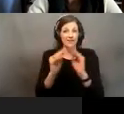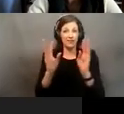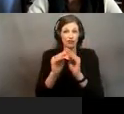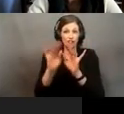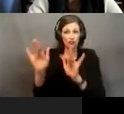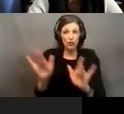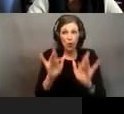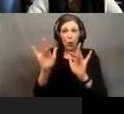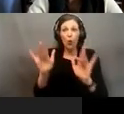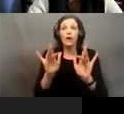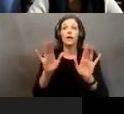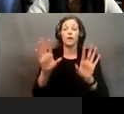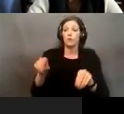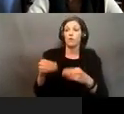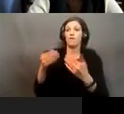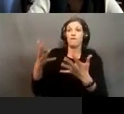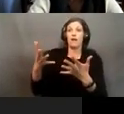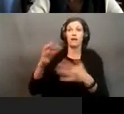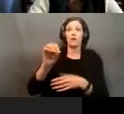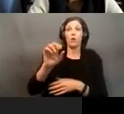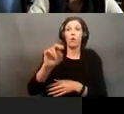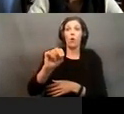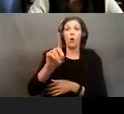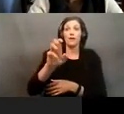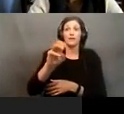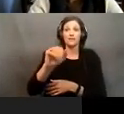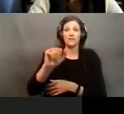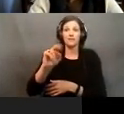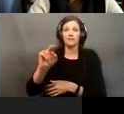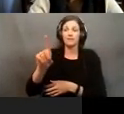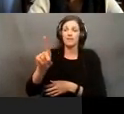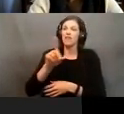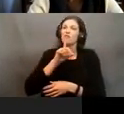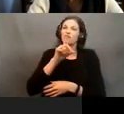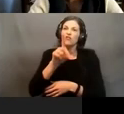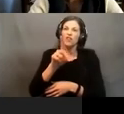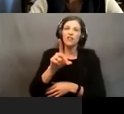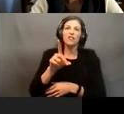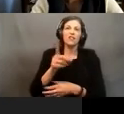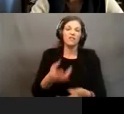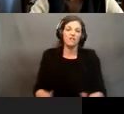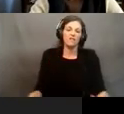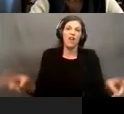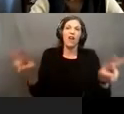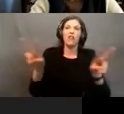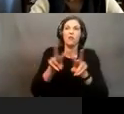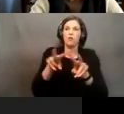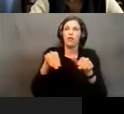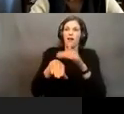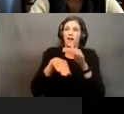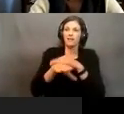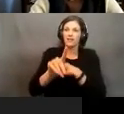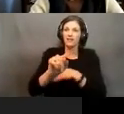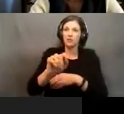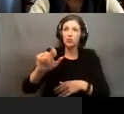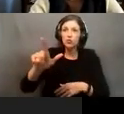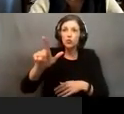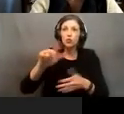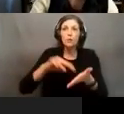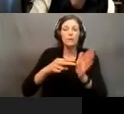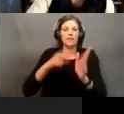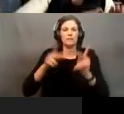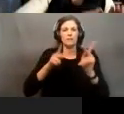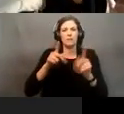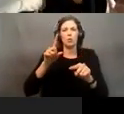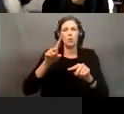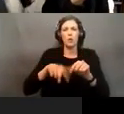and provided in an on-demand library after is also really a valuable access tool that means that people who can't just